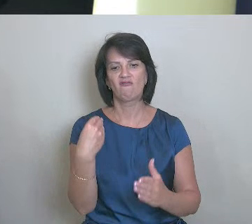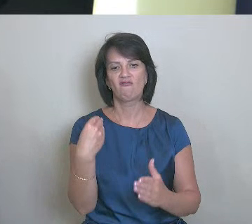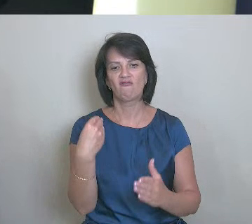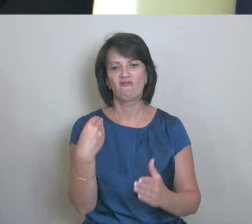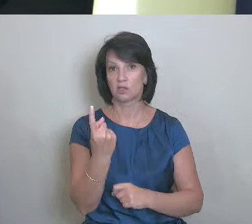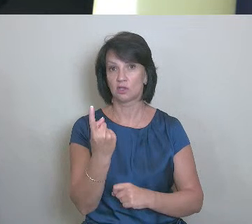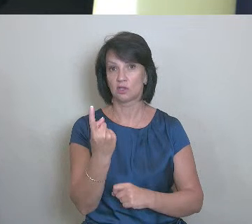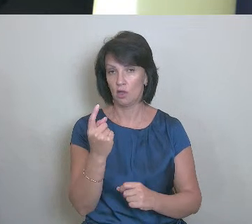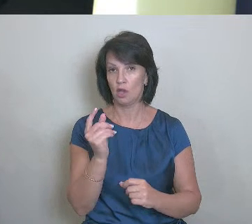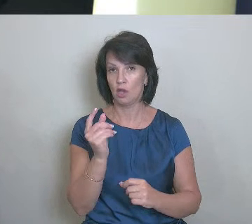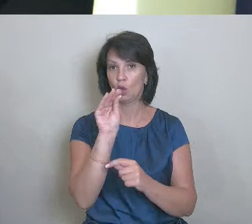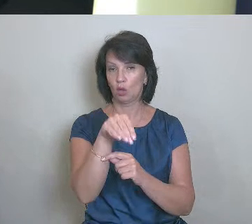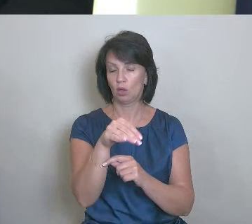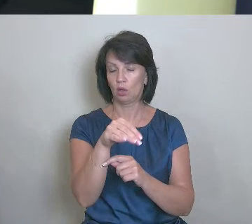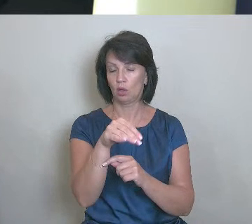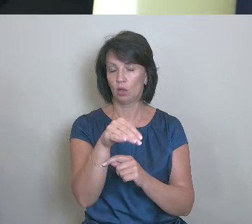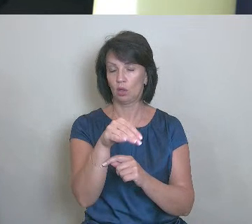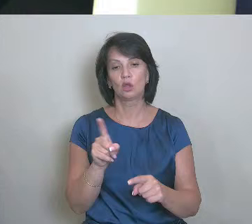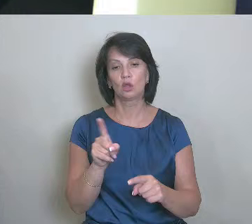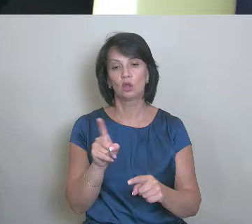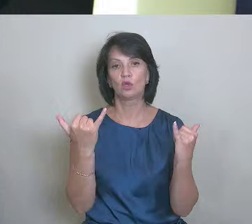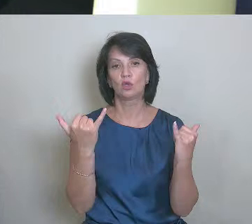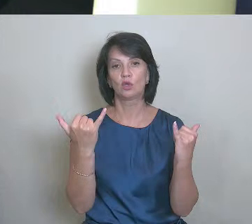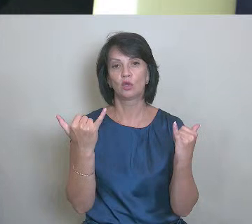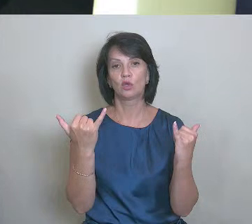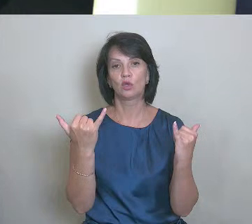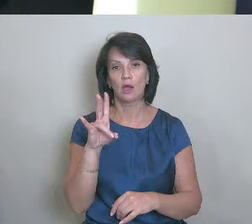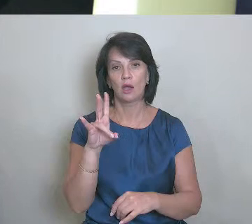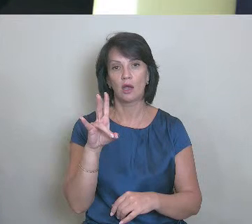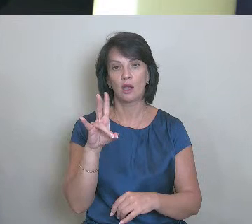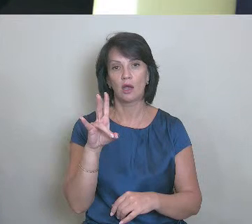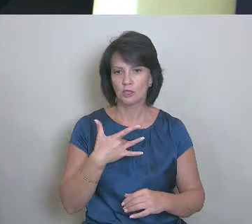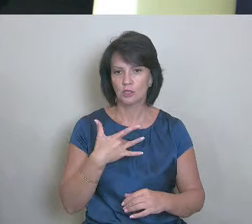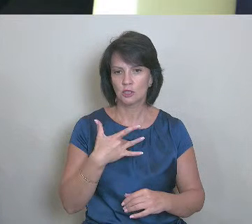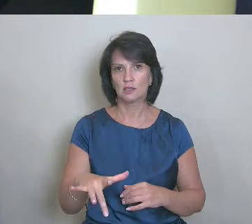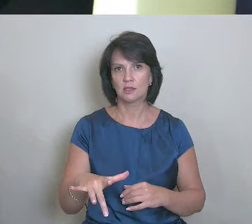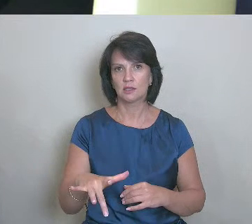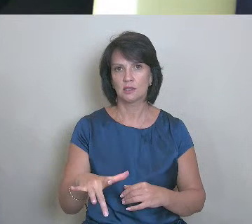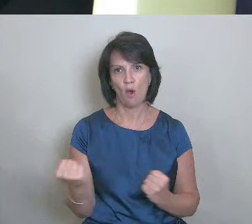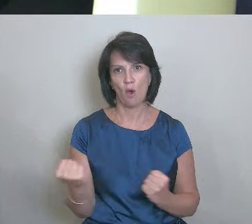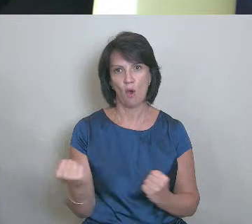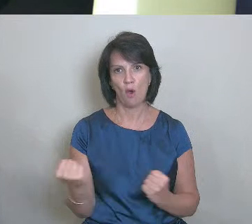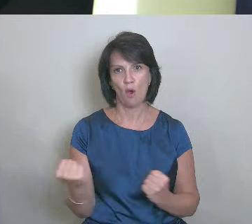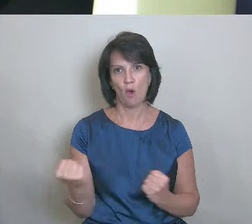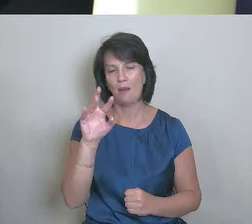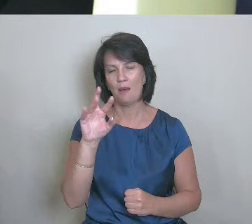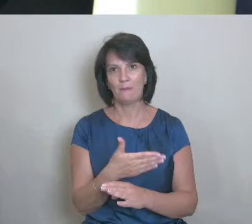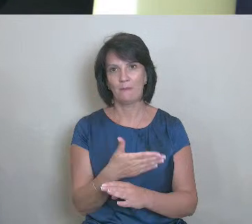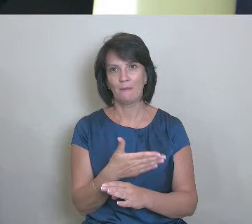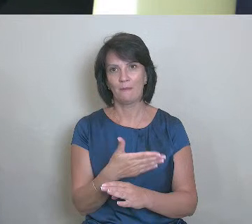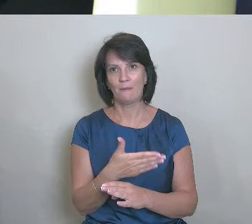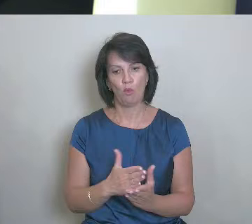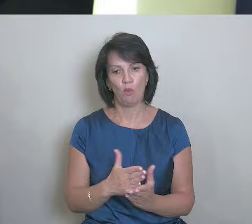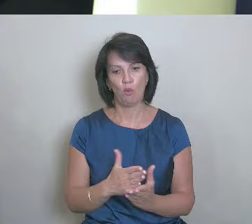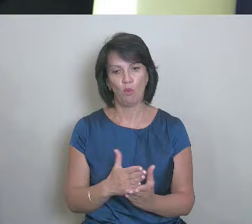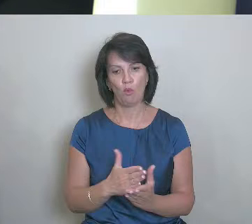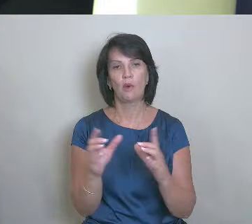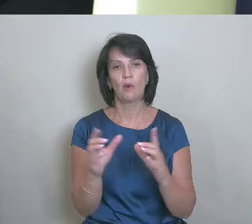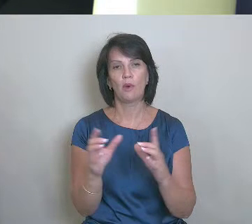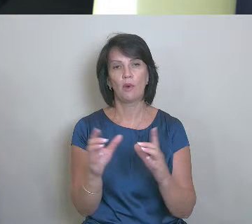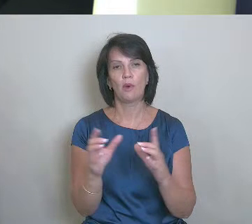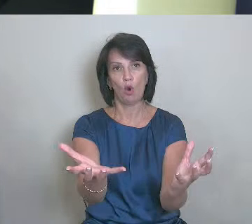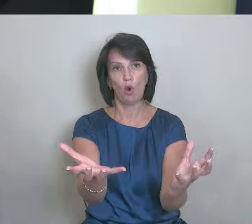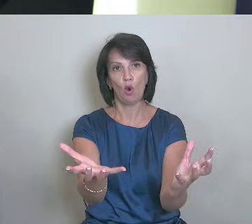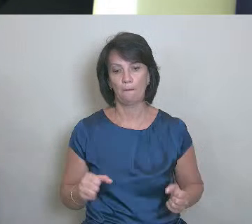additional powers, additional authorities have appeared, additional financial resources have appeared, and now there is a very tough political